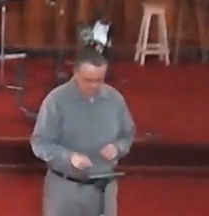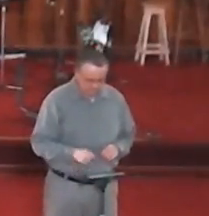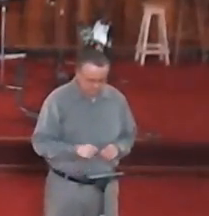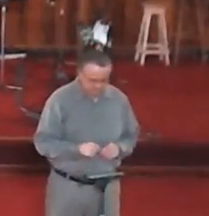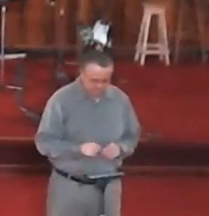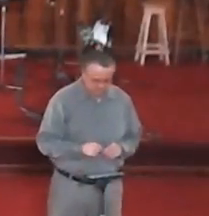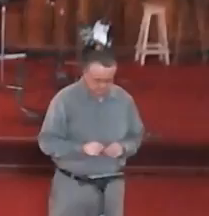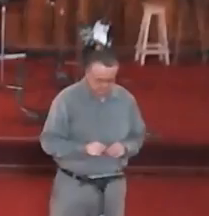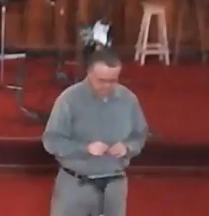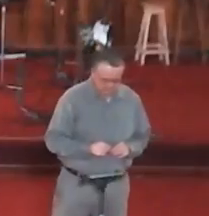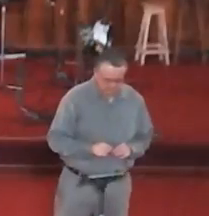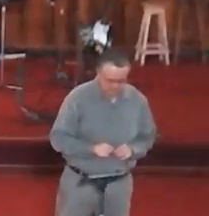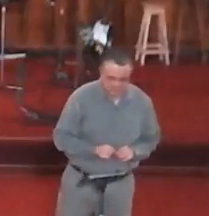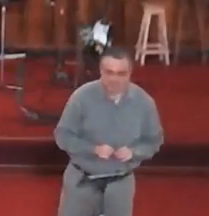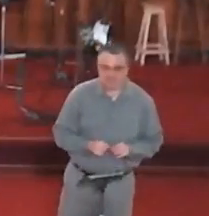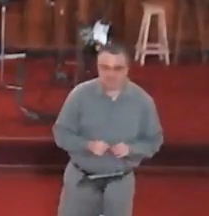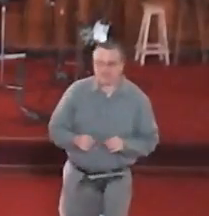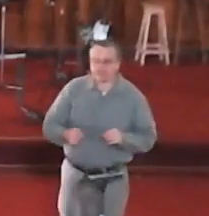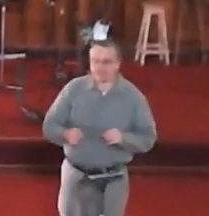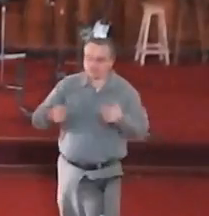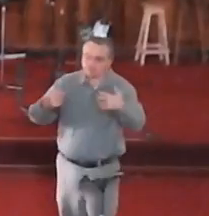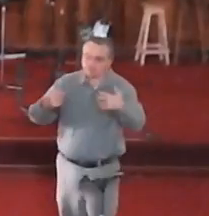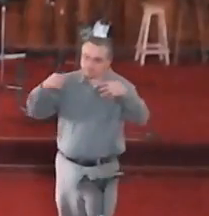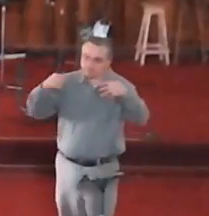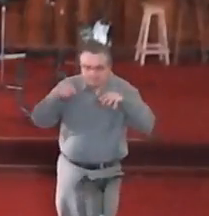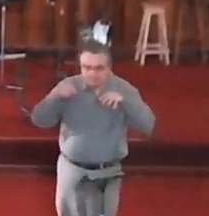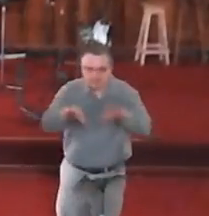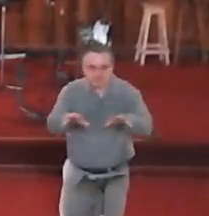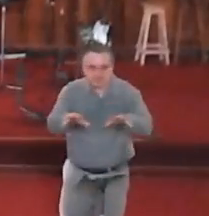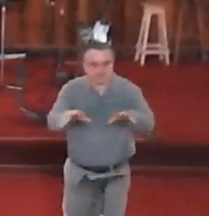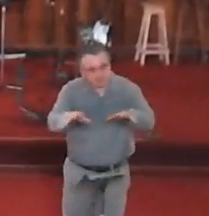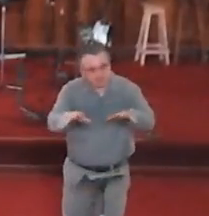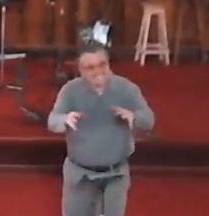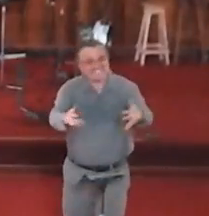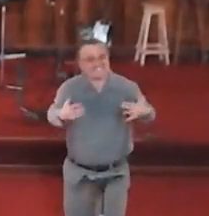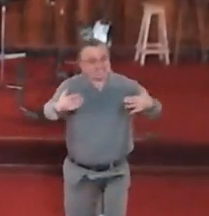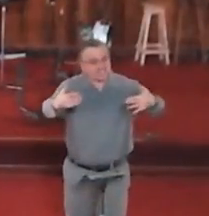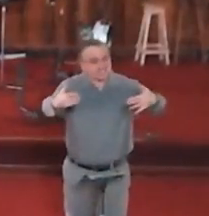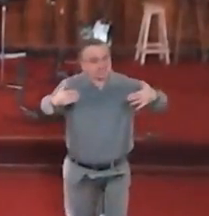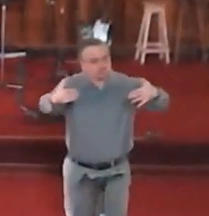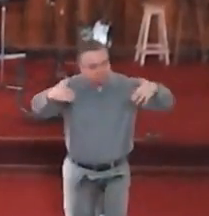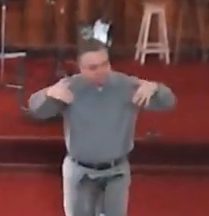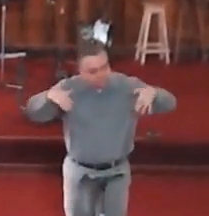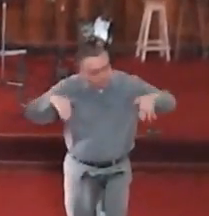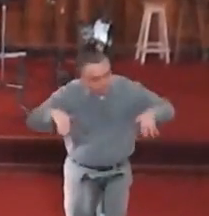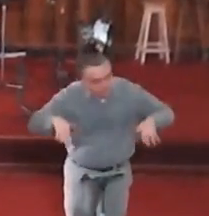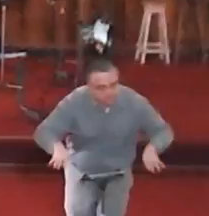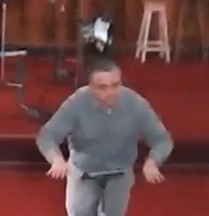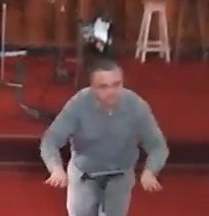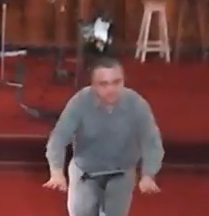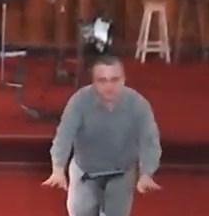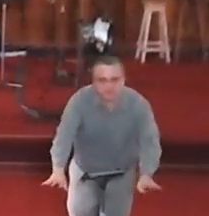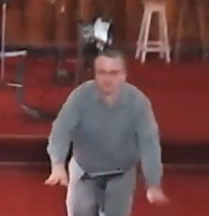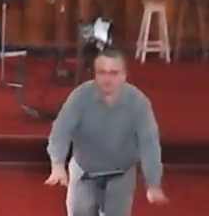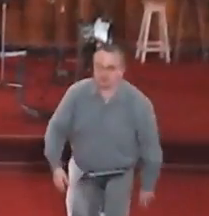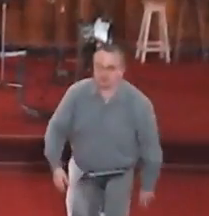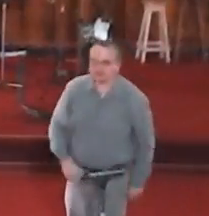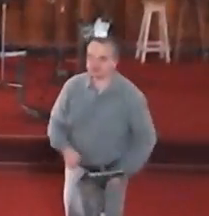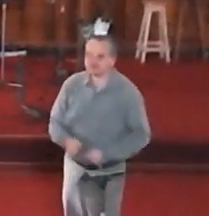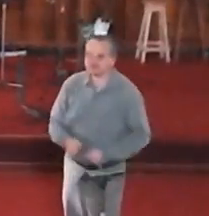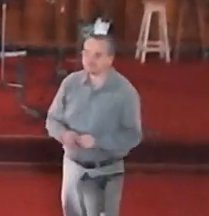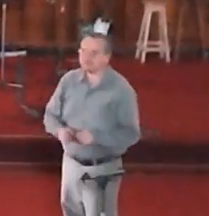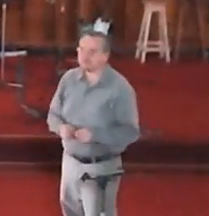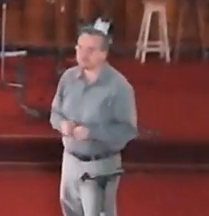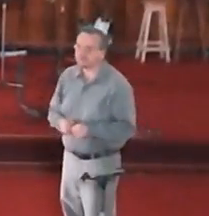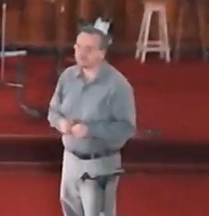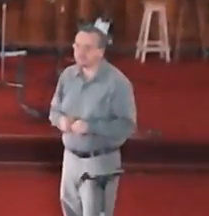that you and your children may live. Y no solo para que ustedes vivan, sino para que le enseñen y modelen a sus hijos cómo vivir. So